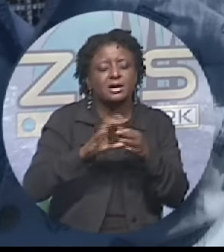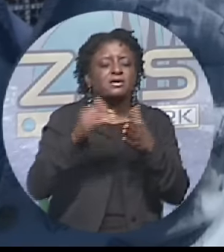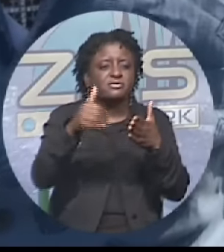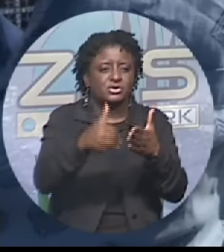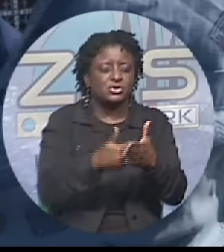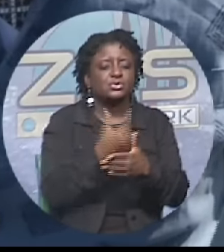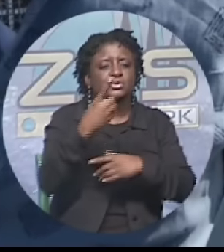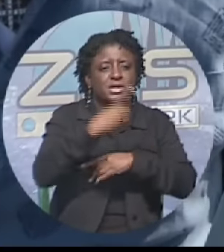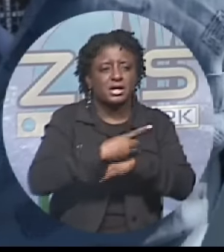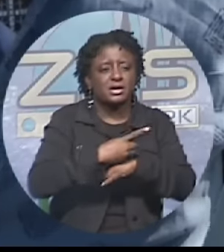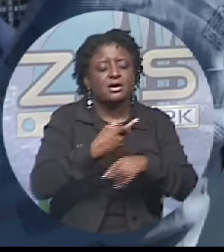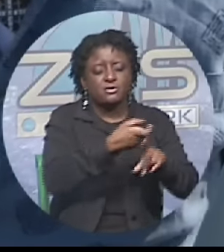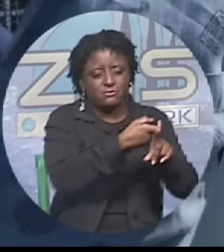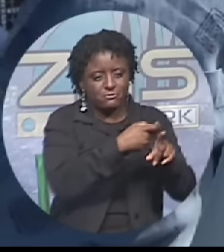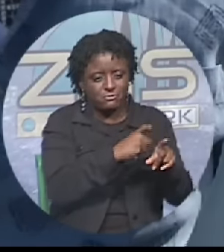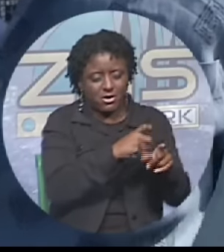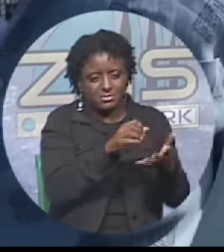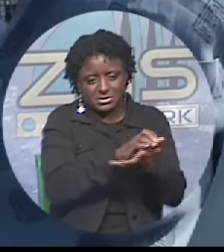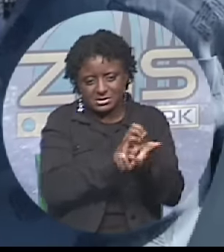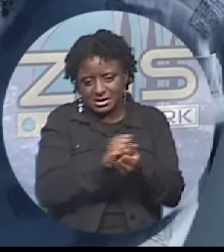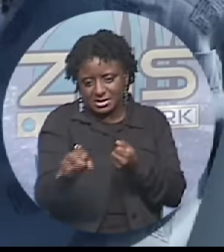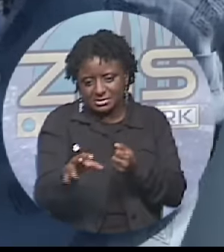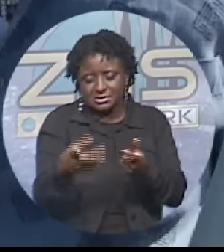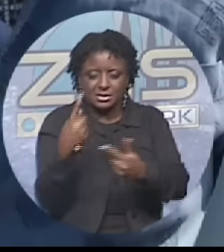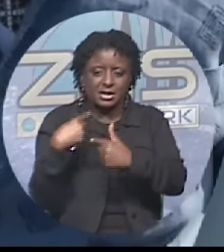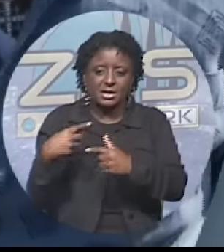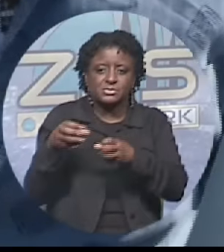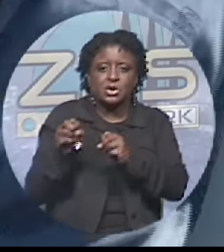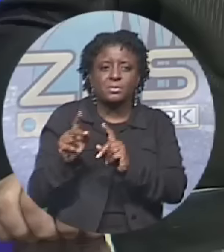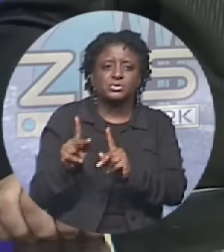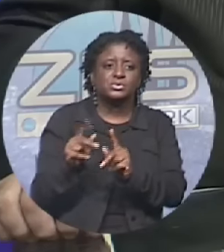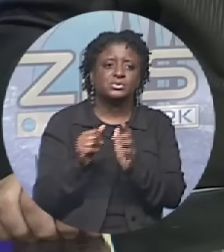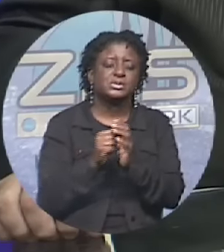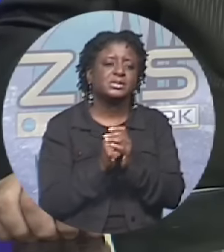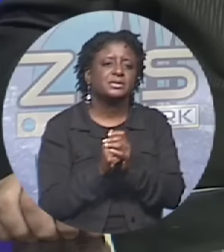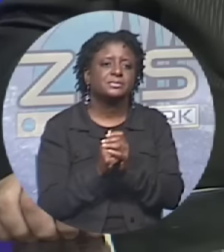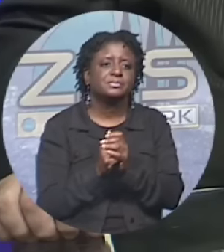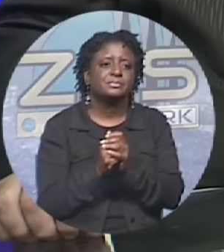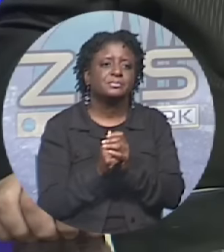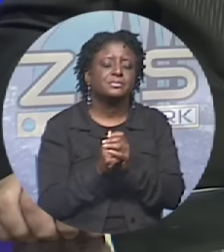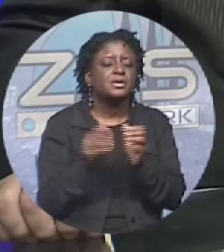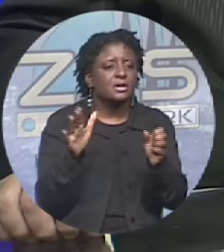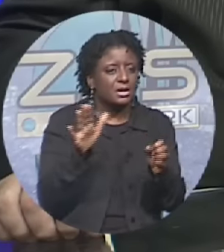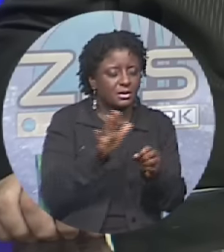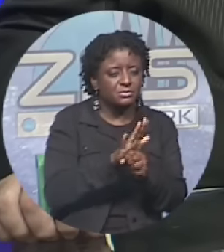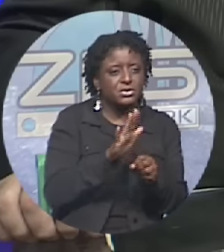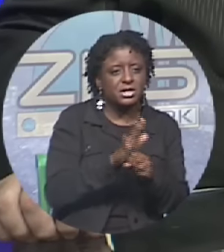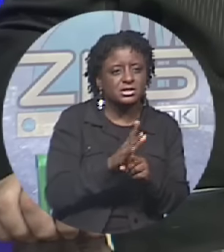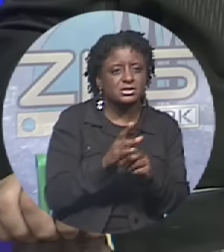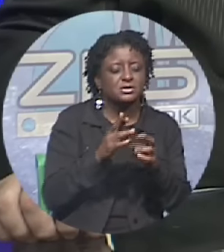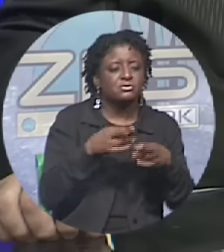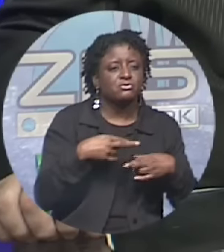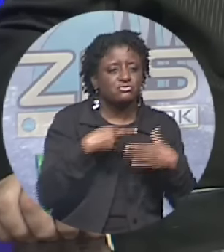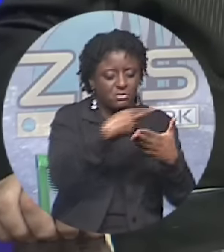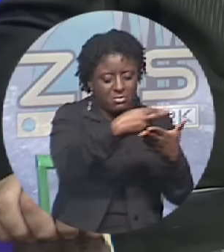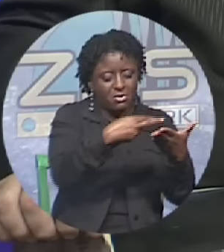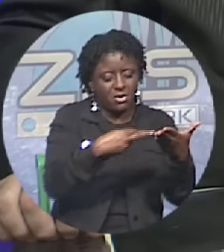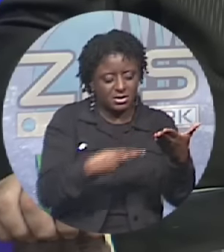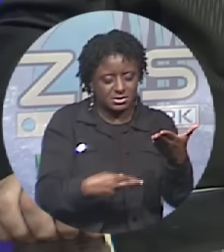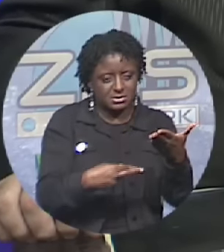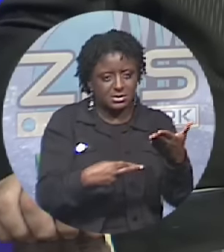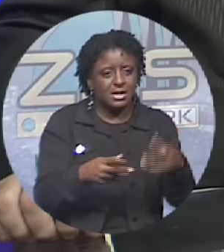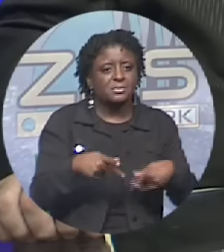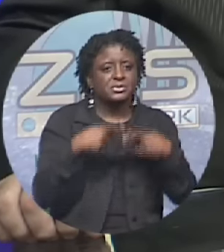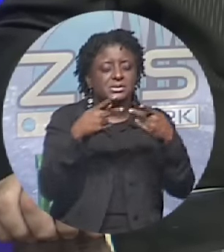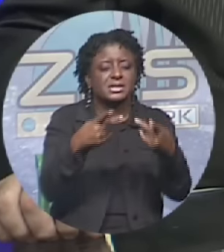disaster comes opportunities. Clint Watson, ZNS Network News. A comprehensive report on the hurricane was presented in Parliament today. The